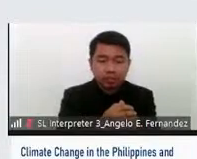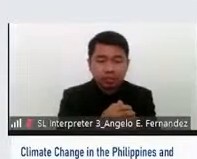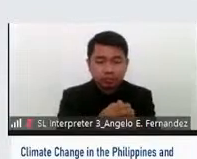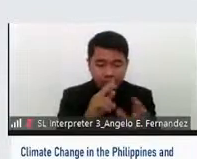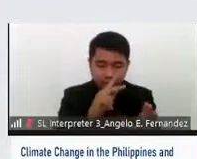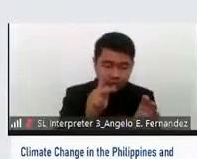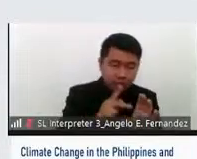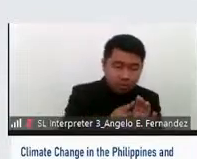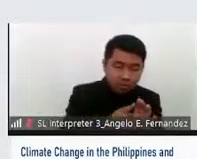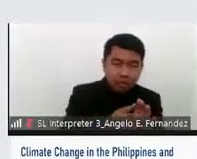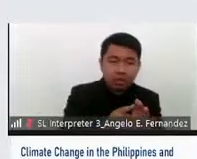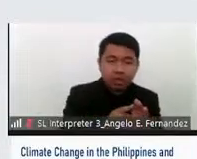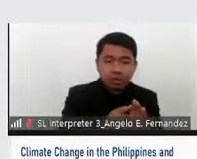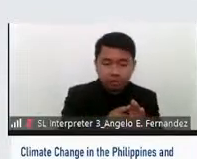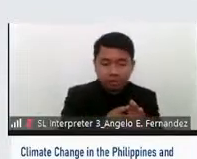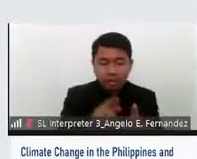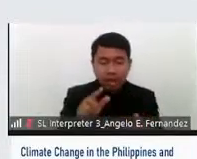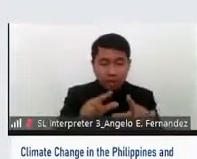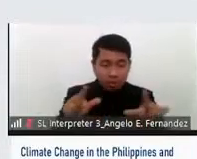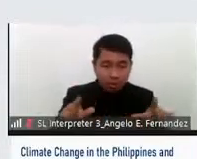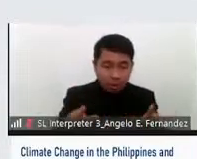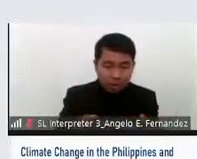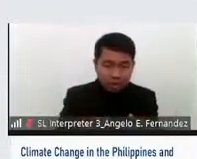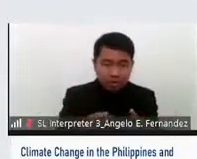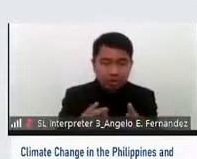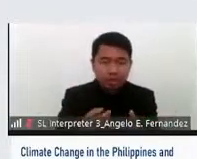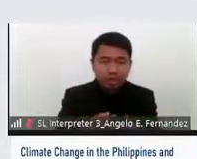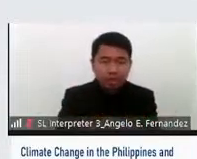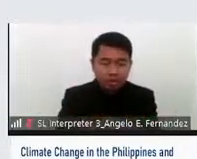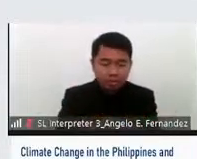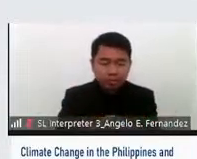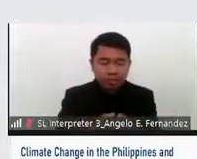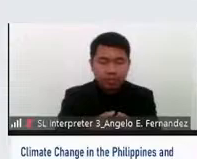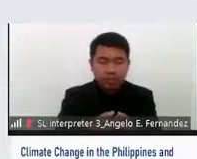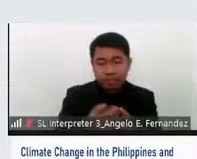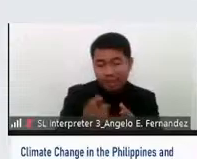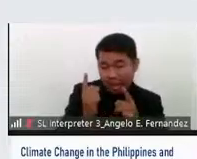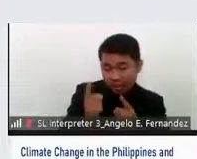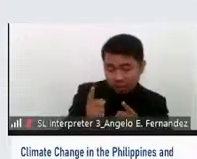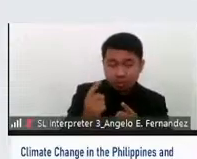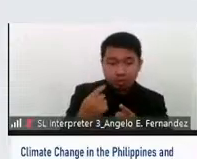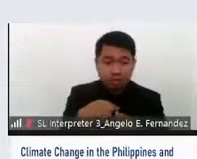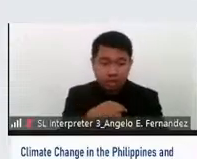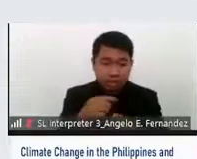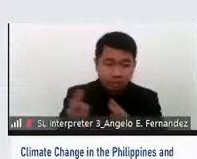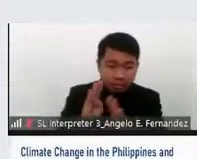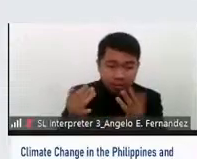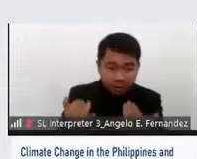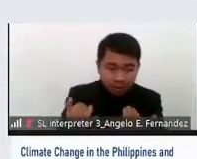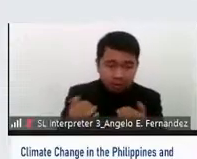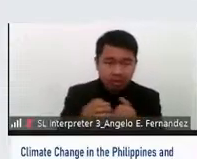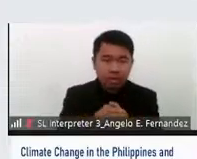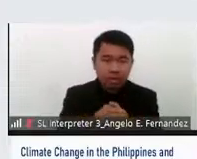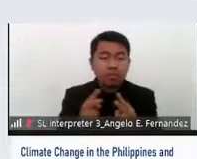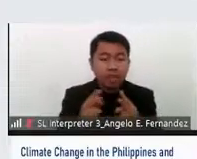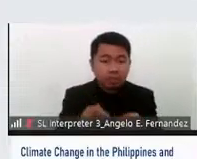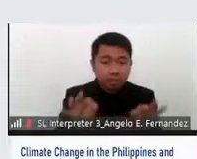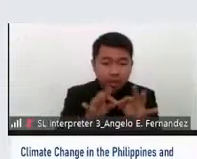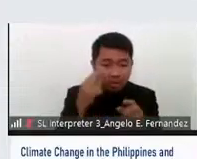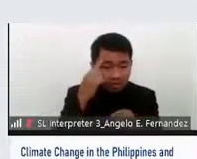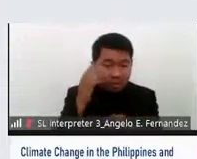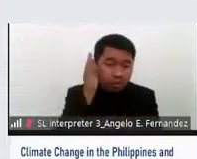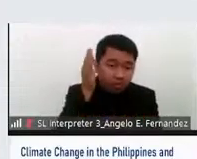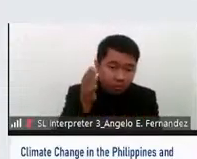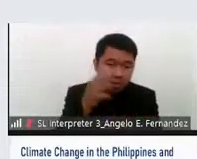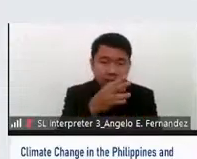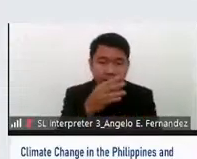locally oriented, bottom-up alternative. This trend is critically important to our shared futures and our common past.